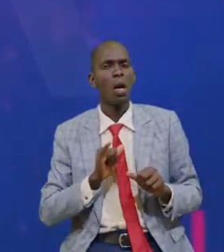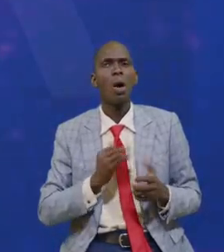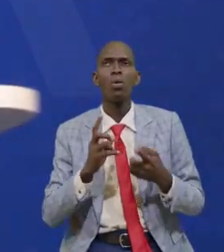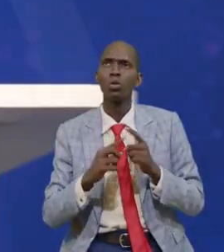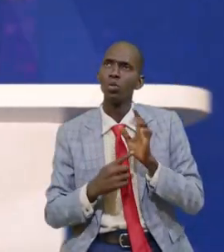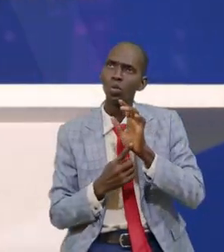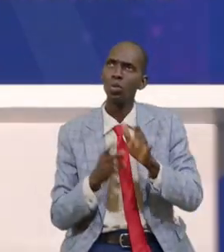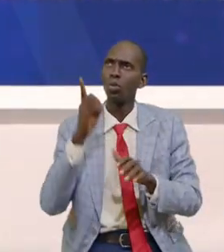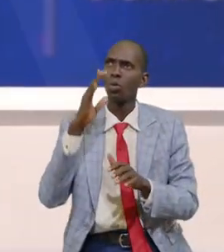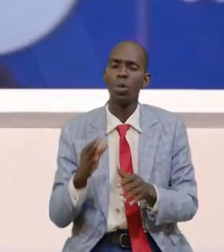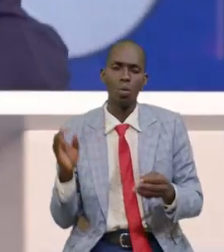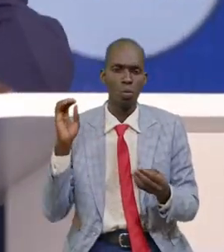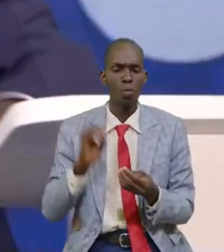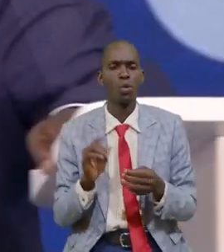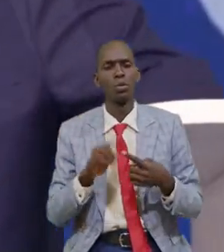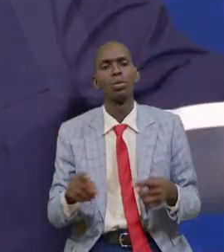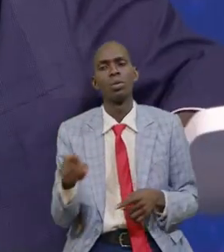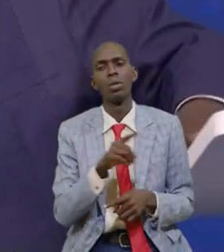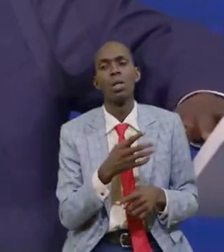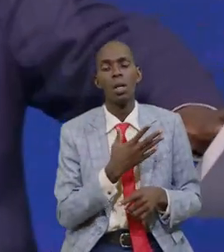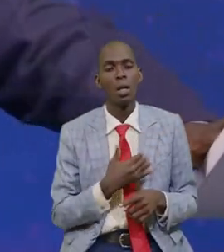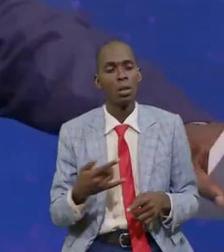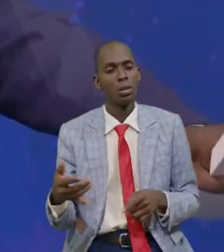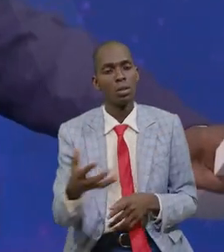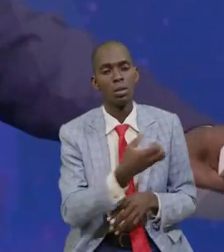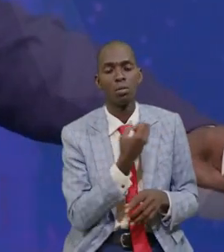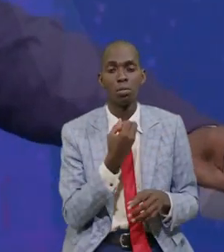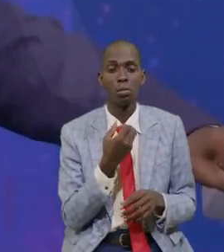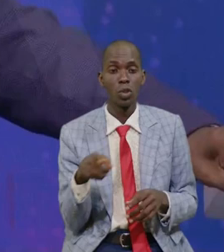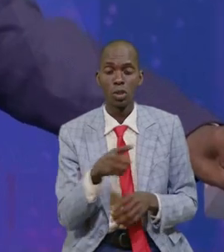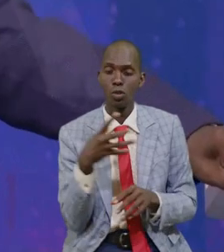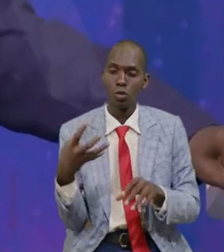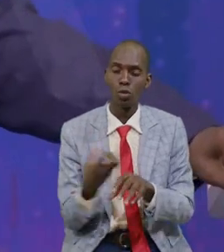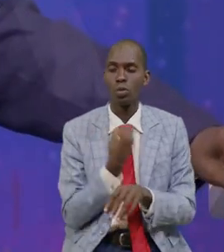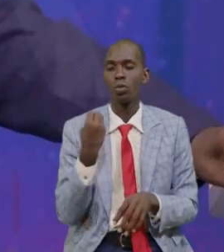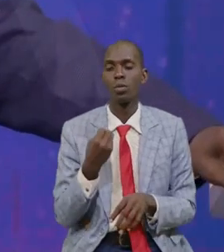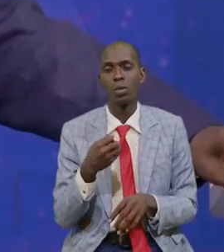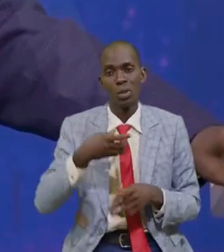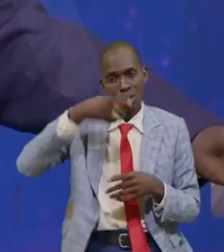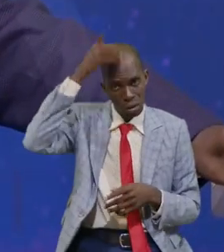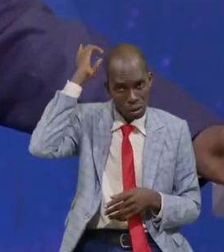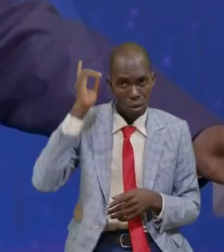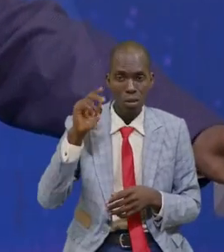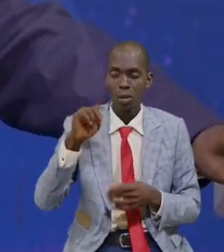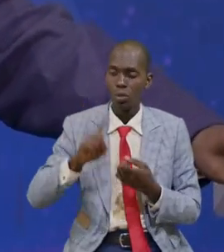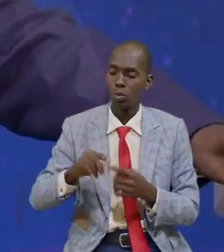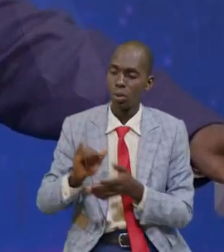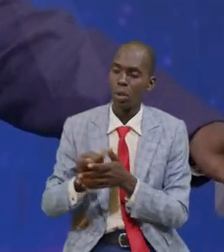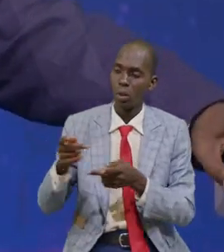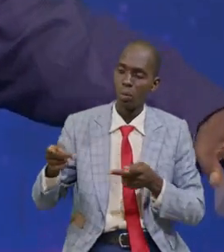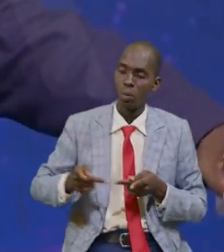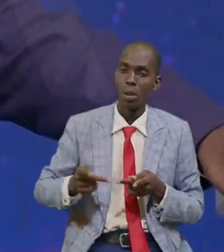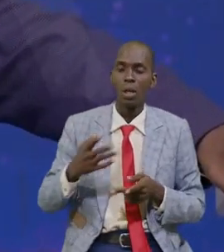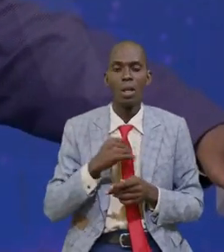him there. And the lions, they welcomed him. And he laid down like that. And